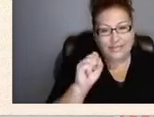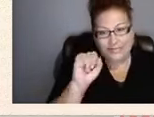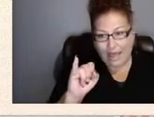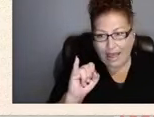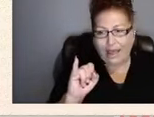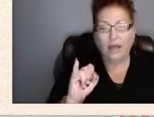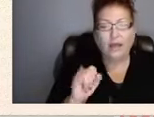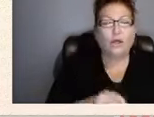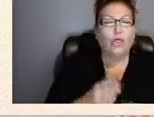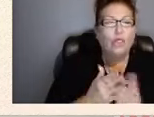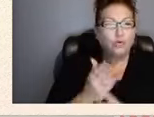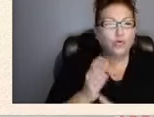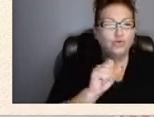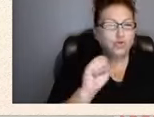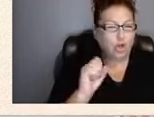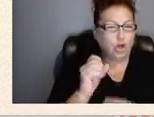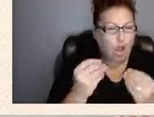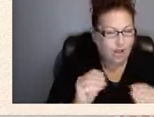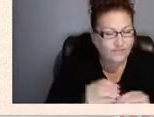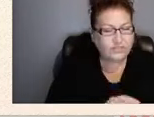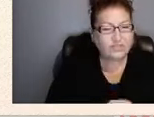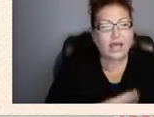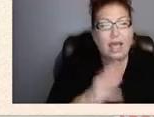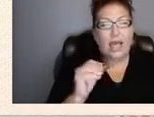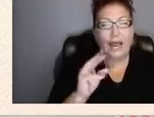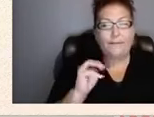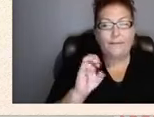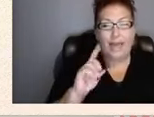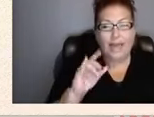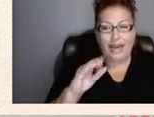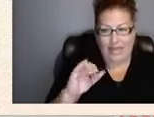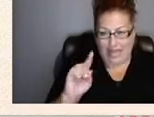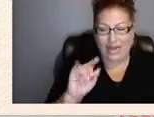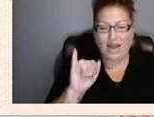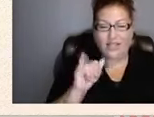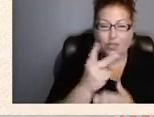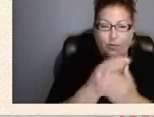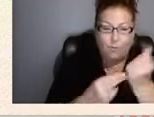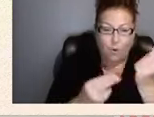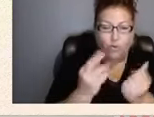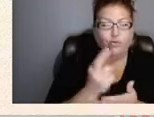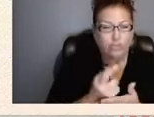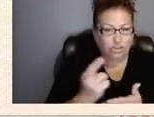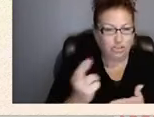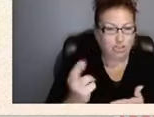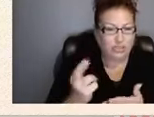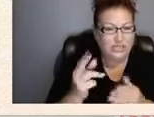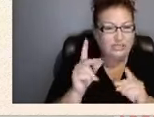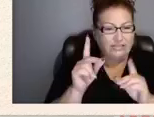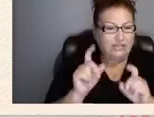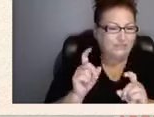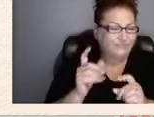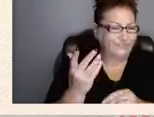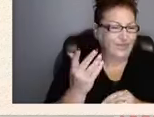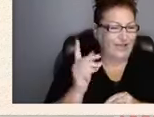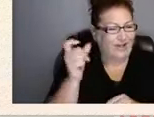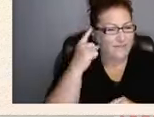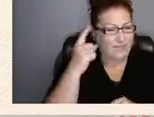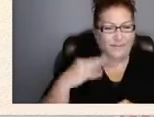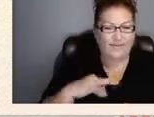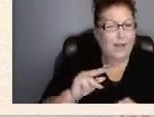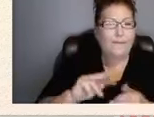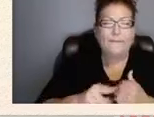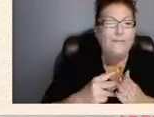Social Security and Medicaid. Those are both resource tested government benefits, meaning you can't have too much